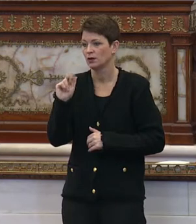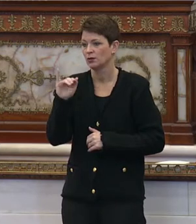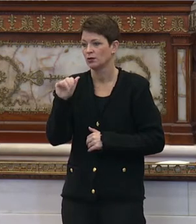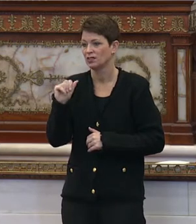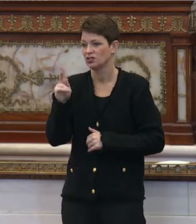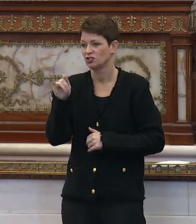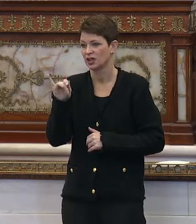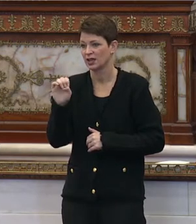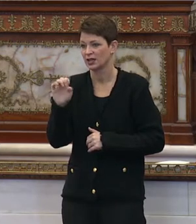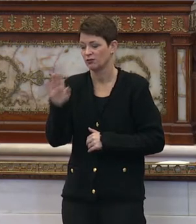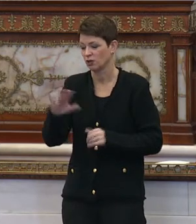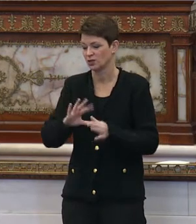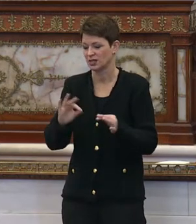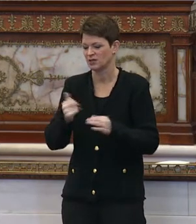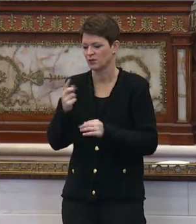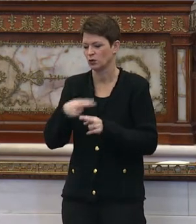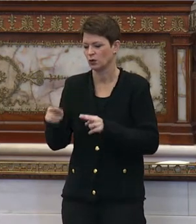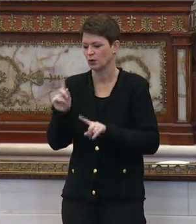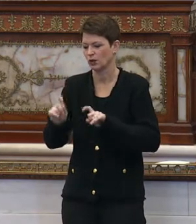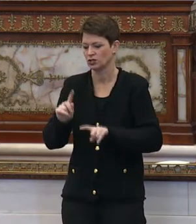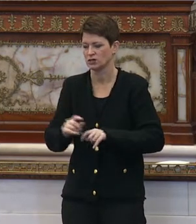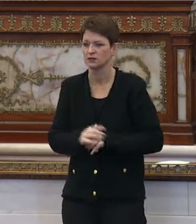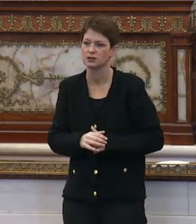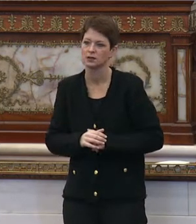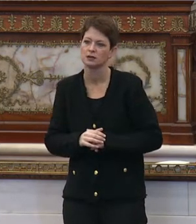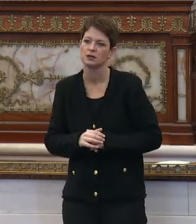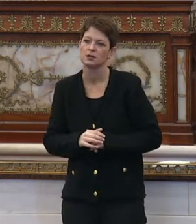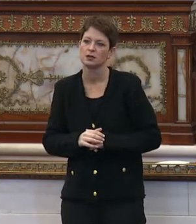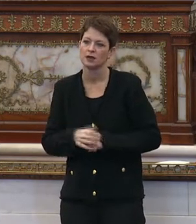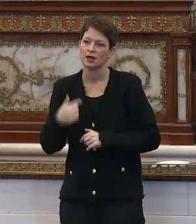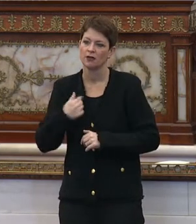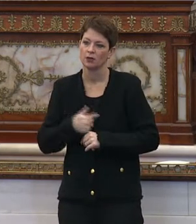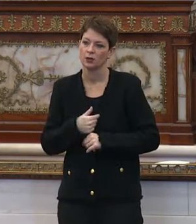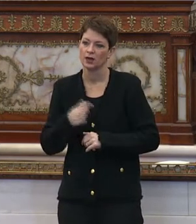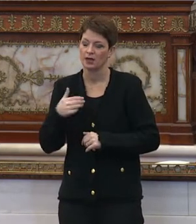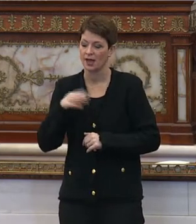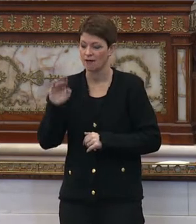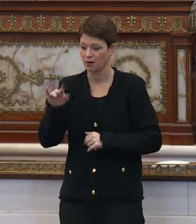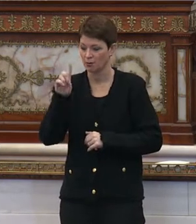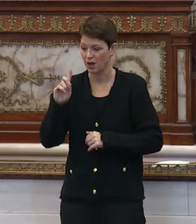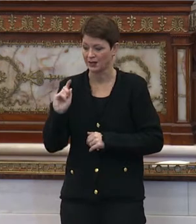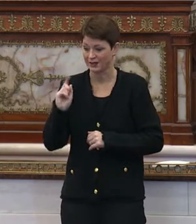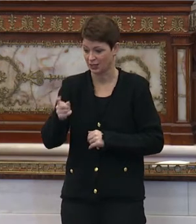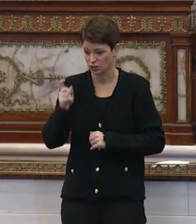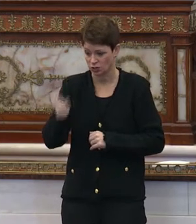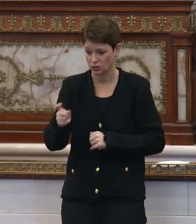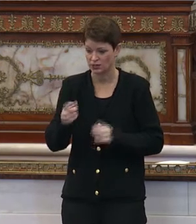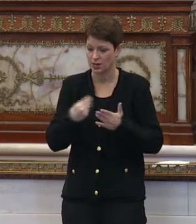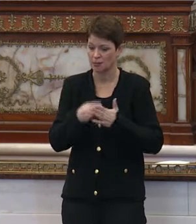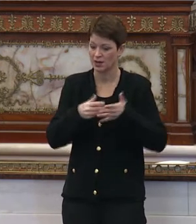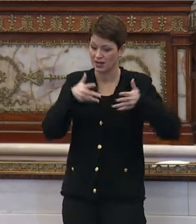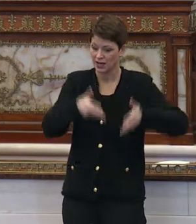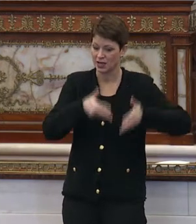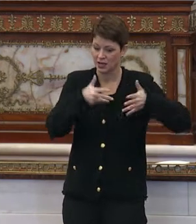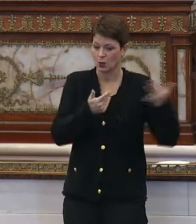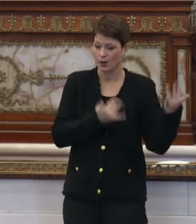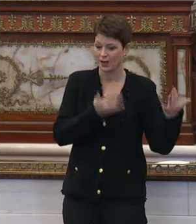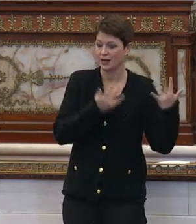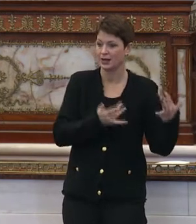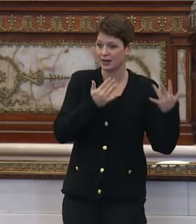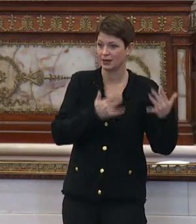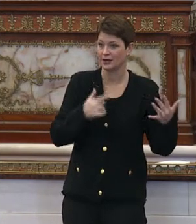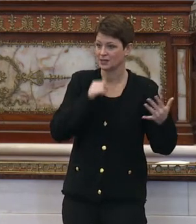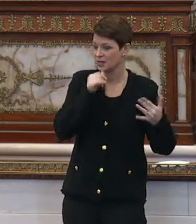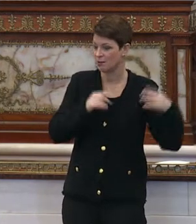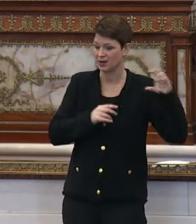for your testimony. I just have a couple quick questions. Do we have bonds that have been issued, and we have money sitting on the sidelines that has